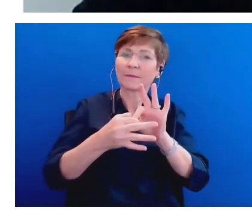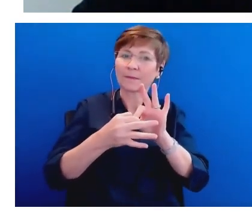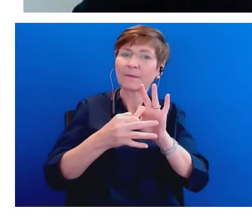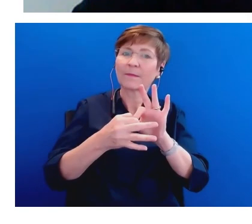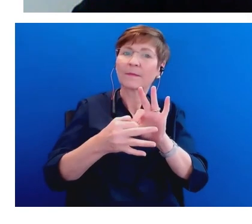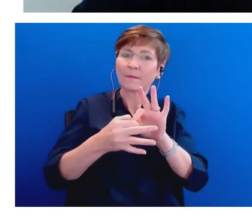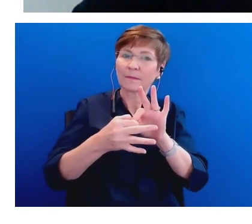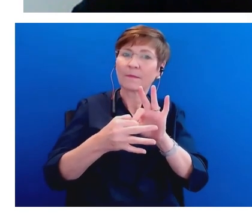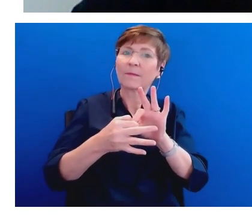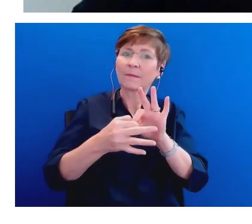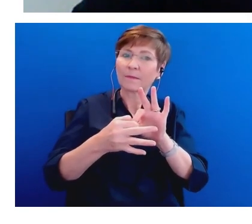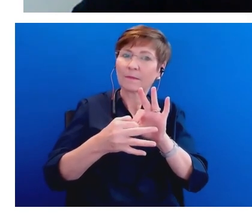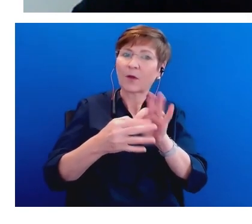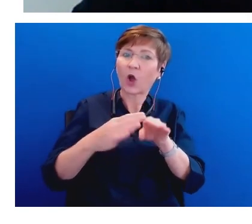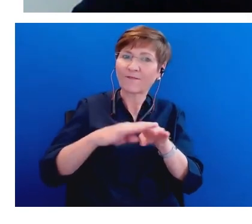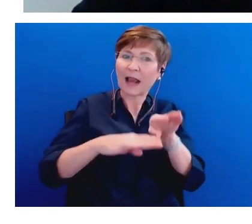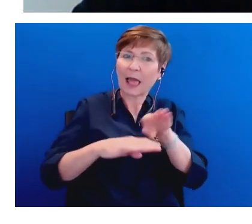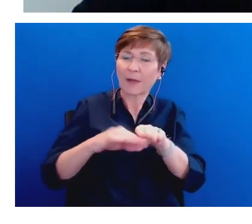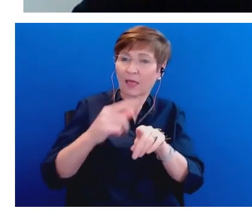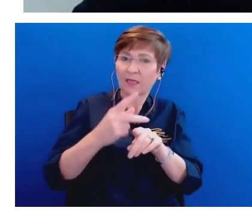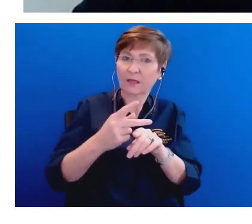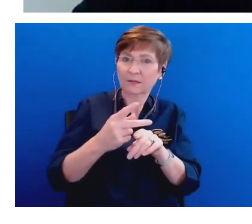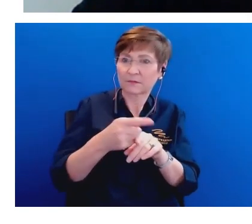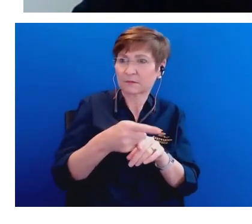and needing to work together.